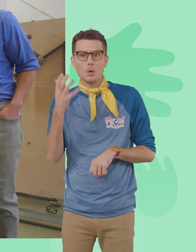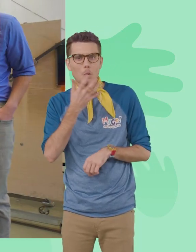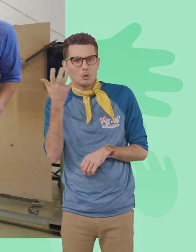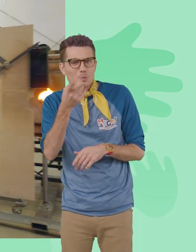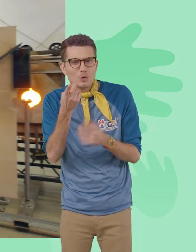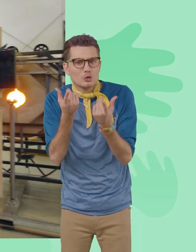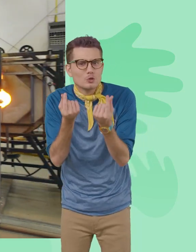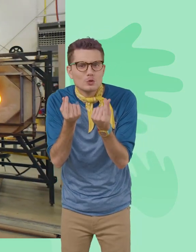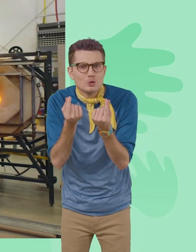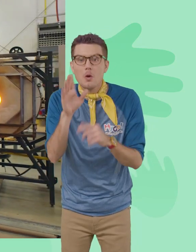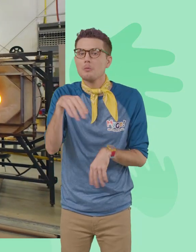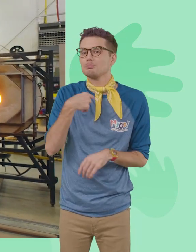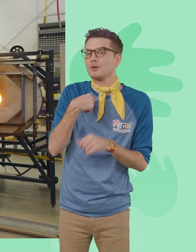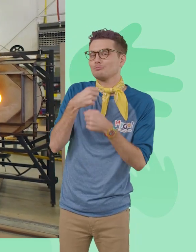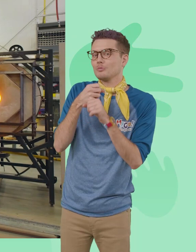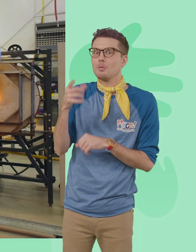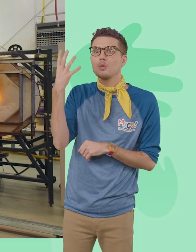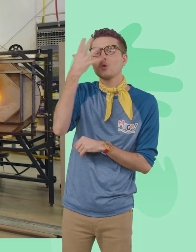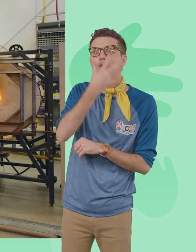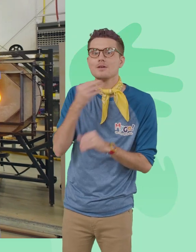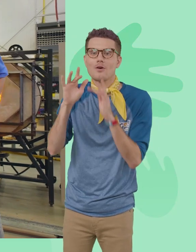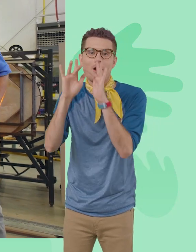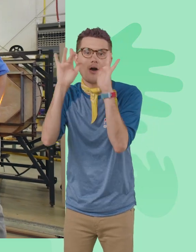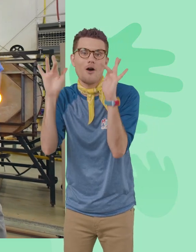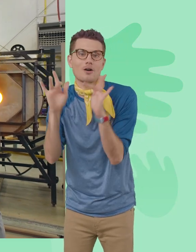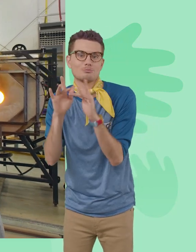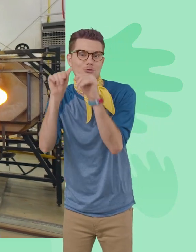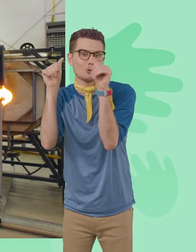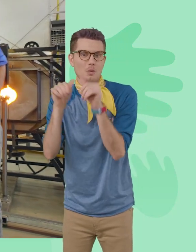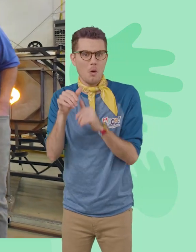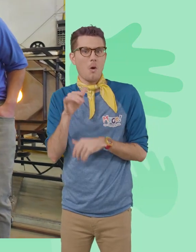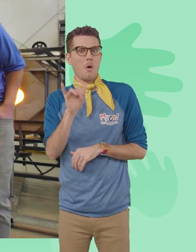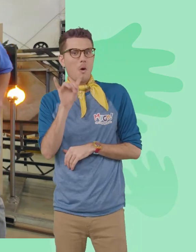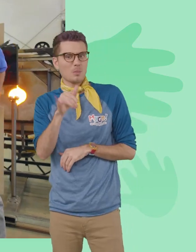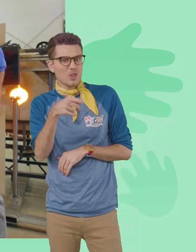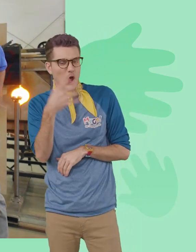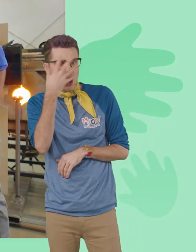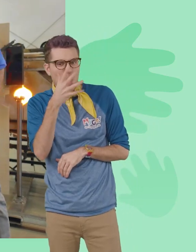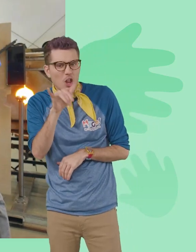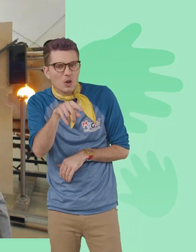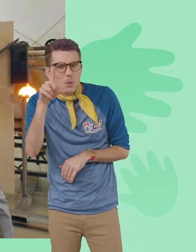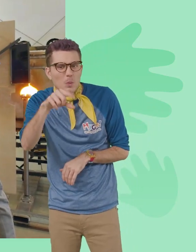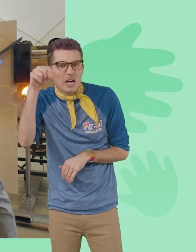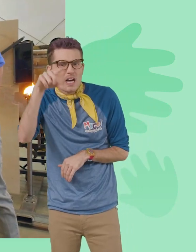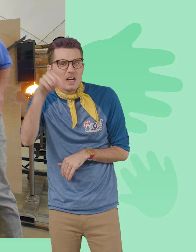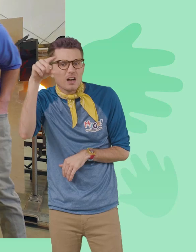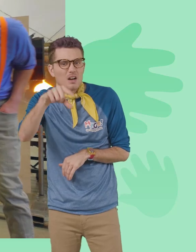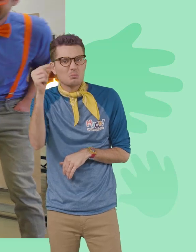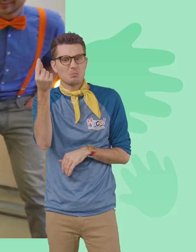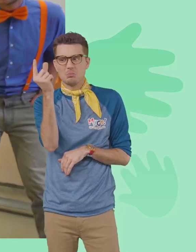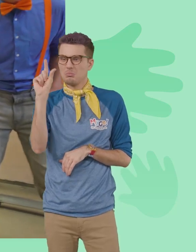What are you doing? I'm making that beautiful heart shake. Oh. Those kind of look like tweezers. ha.